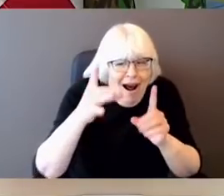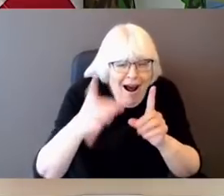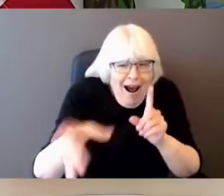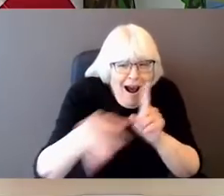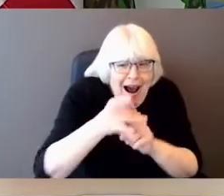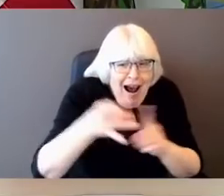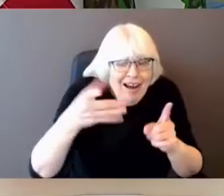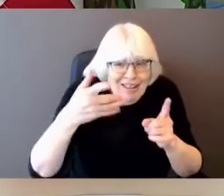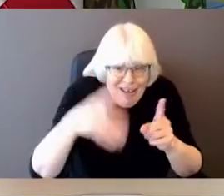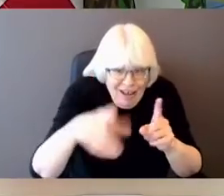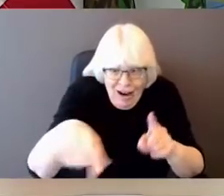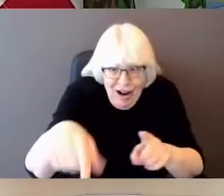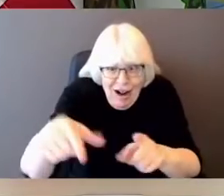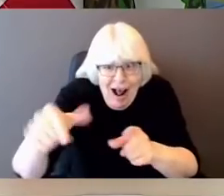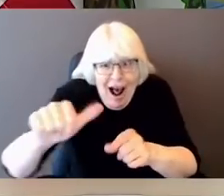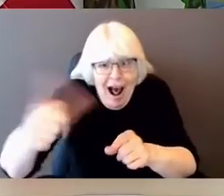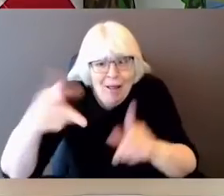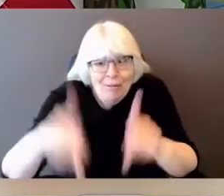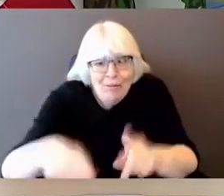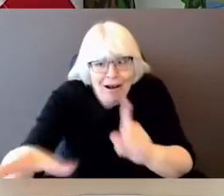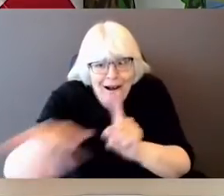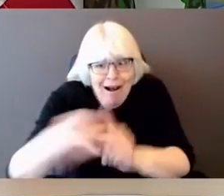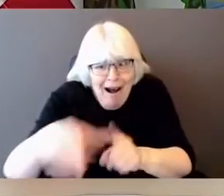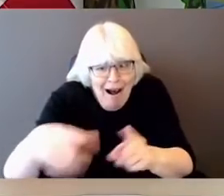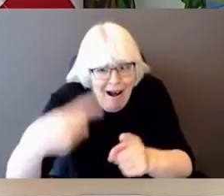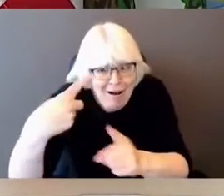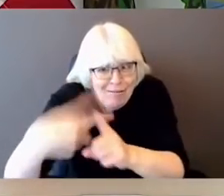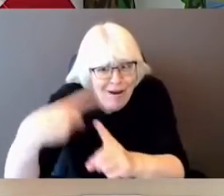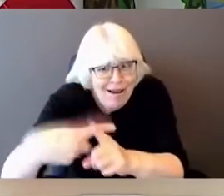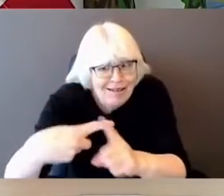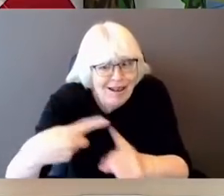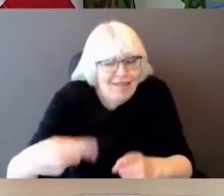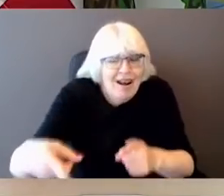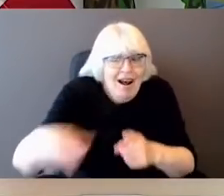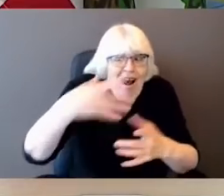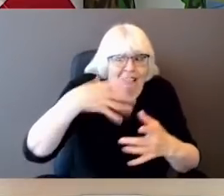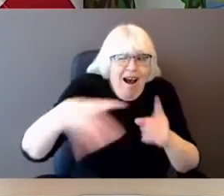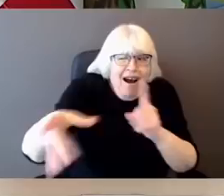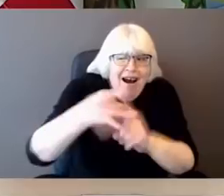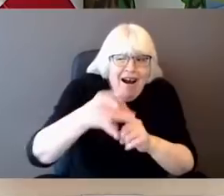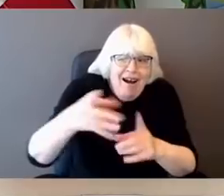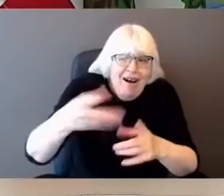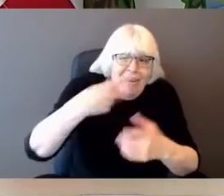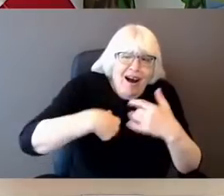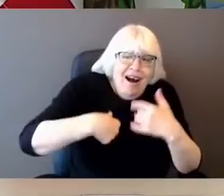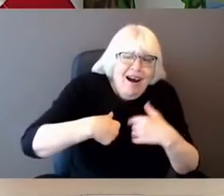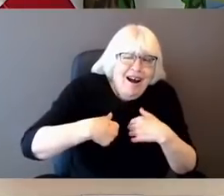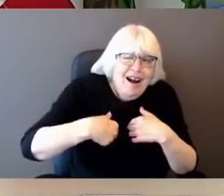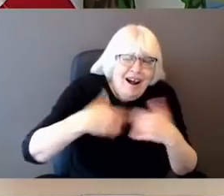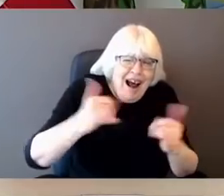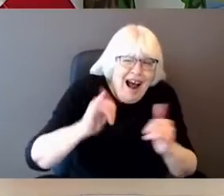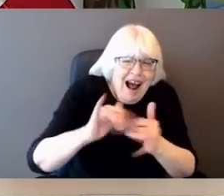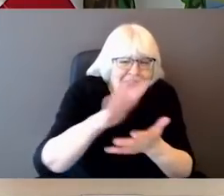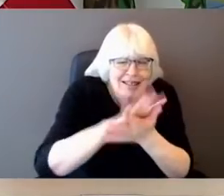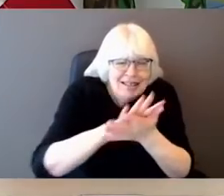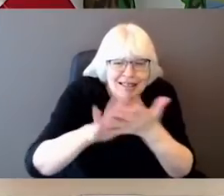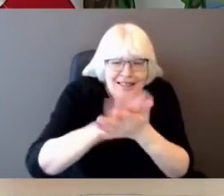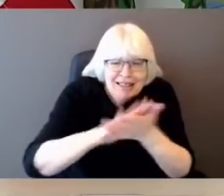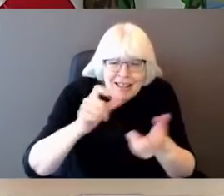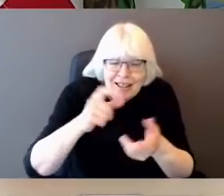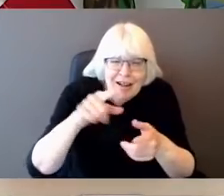contact. There's stuff on the website, but it wasn't really specific. Okay, well, I mean, that's good information because